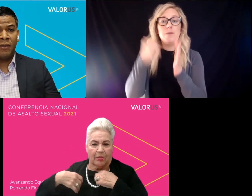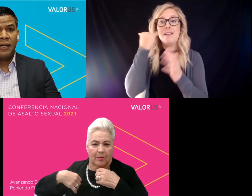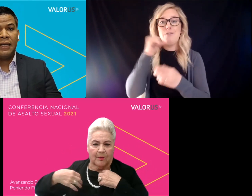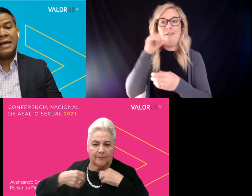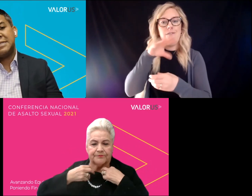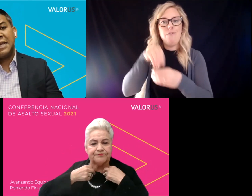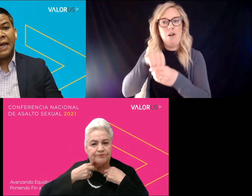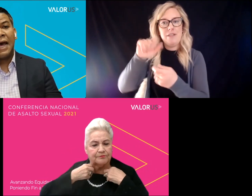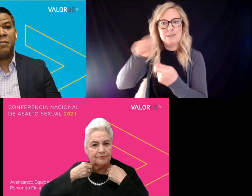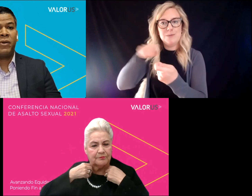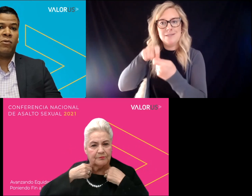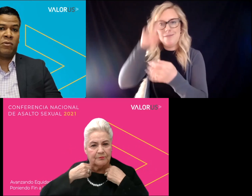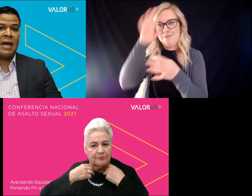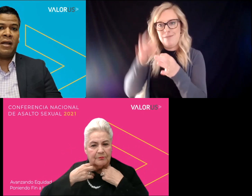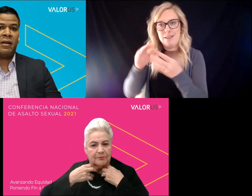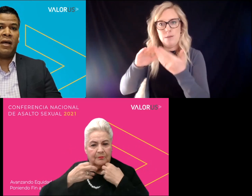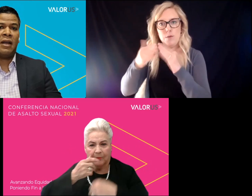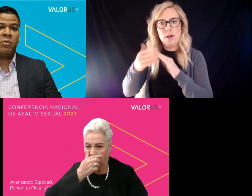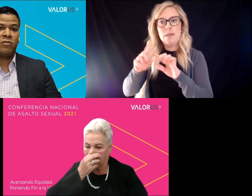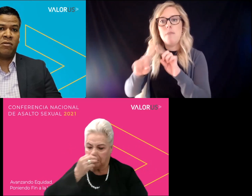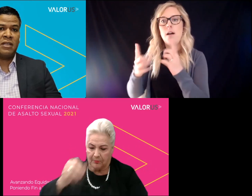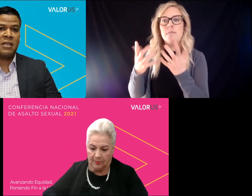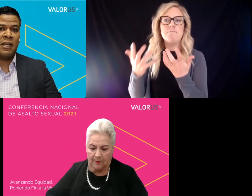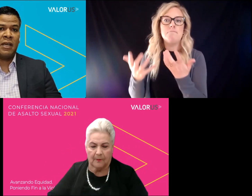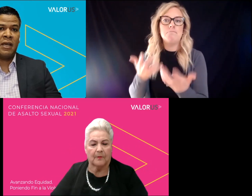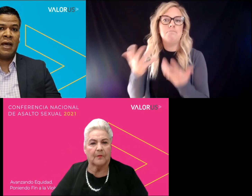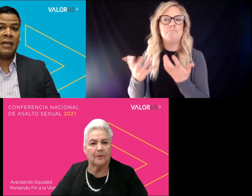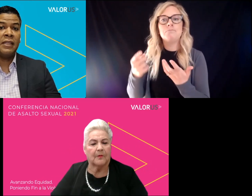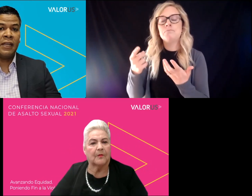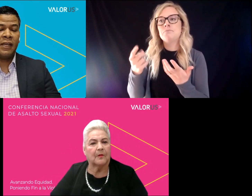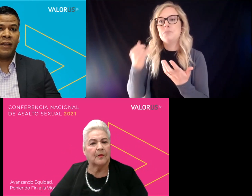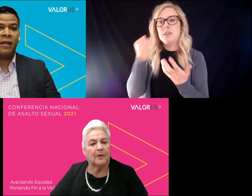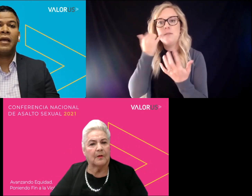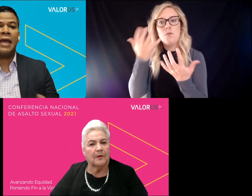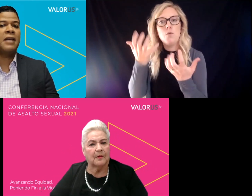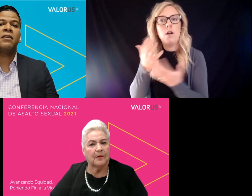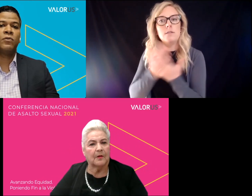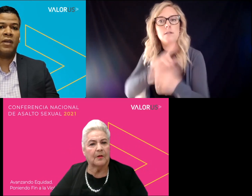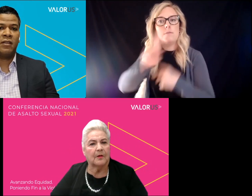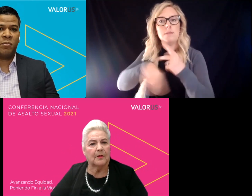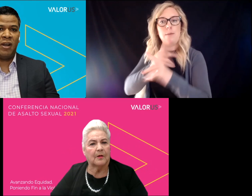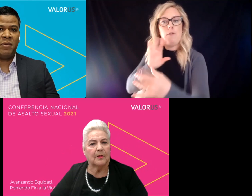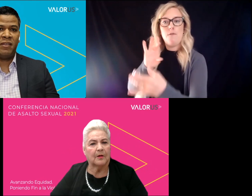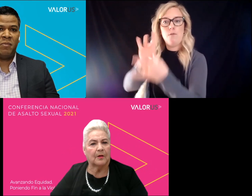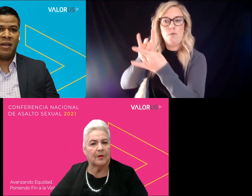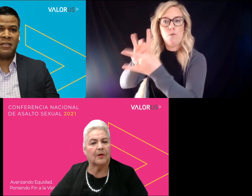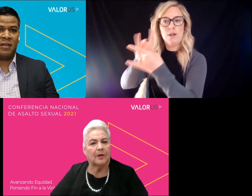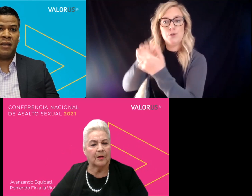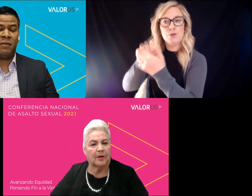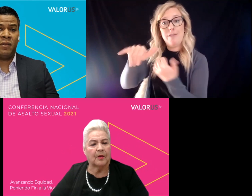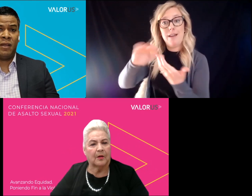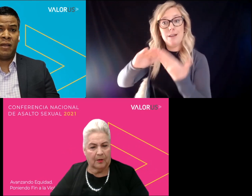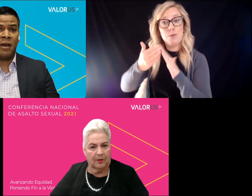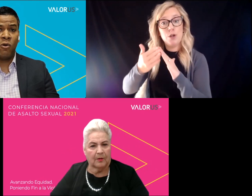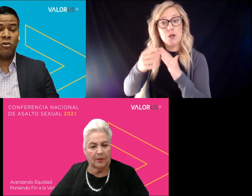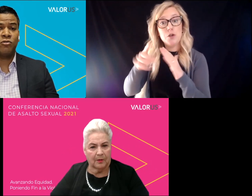but let's say you do want to have some kind of a relationship with this community. Maybe you could talk to somebody